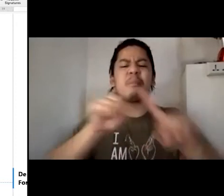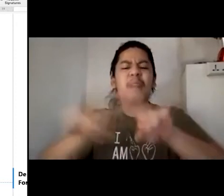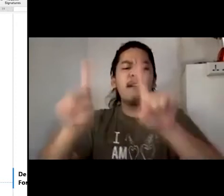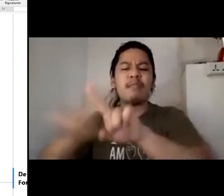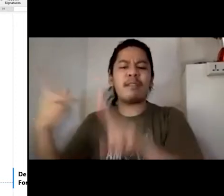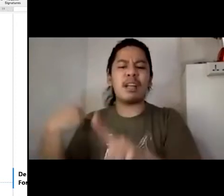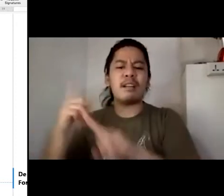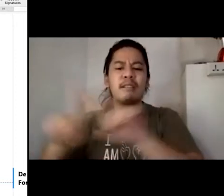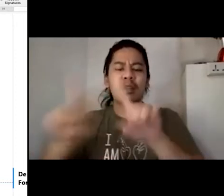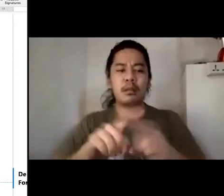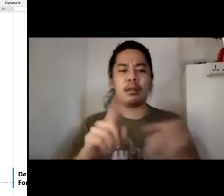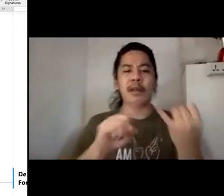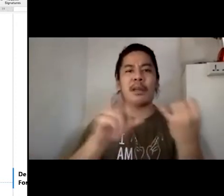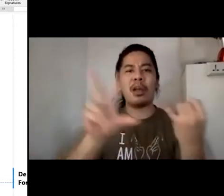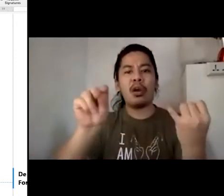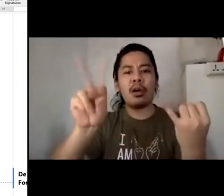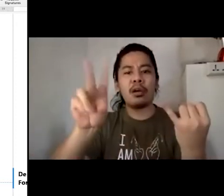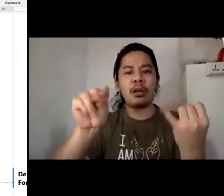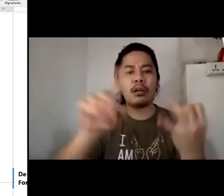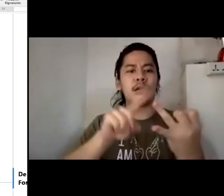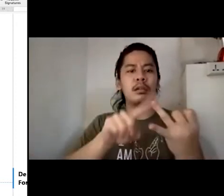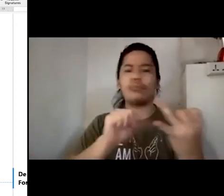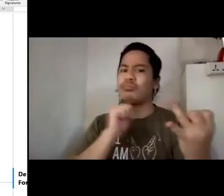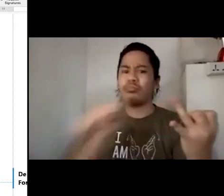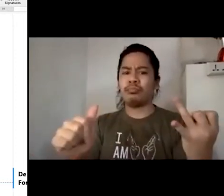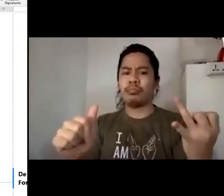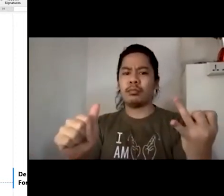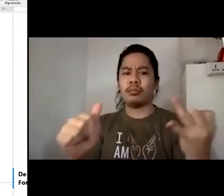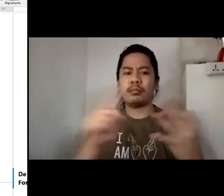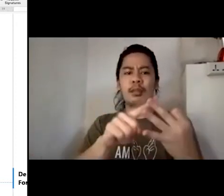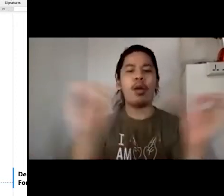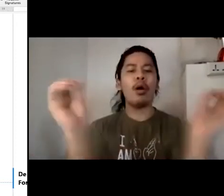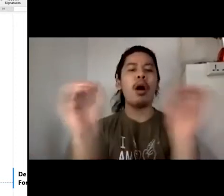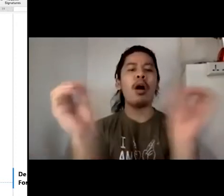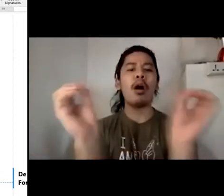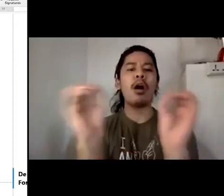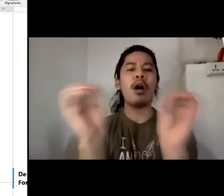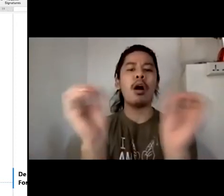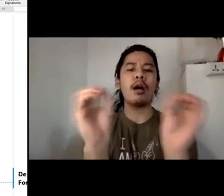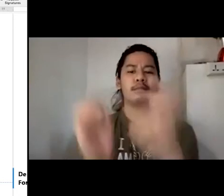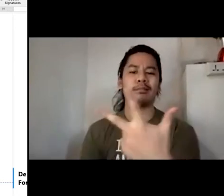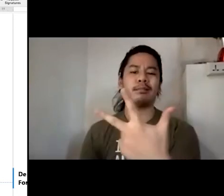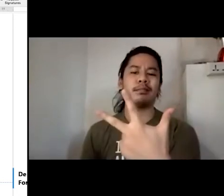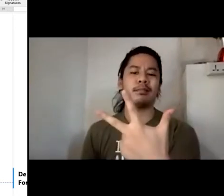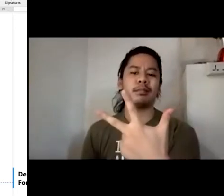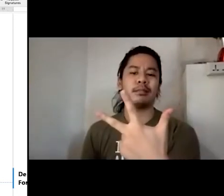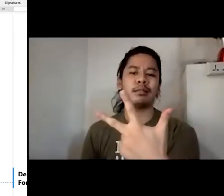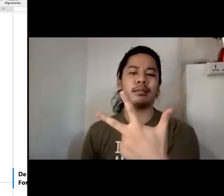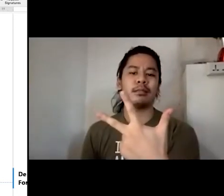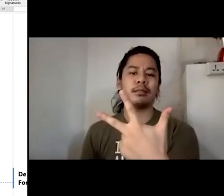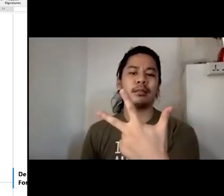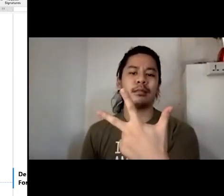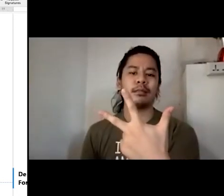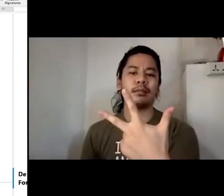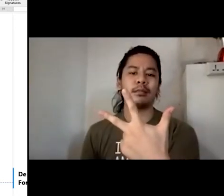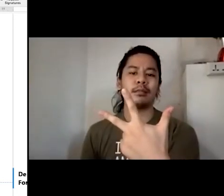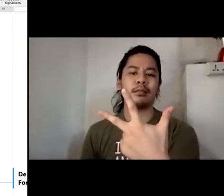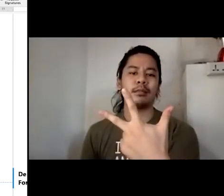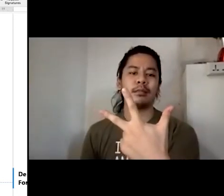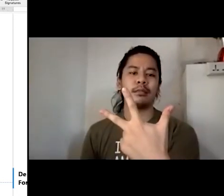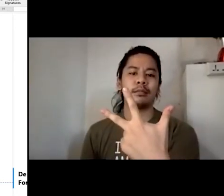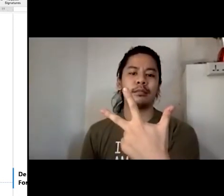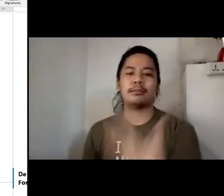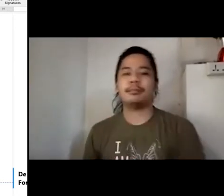not Yeah, have. maybe. Yeah, the negation of not have. Really, Okay.